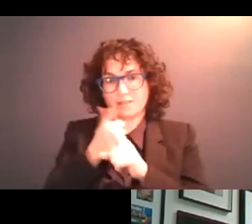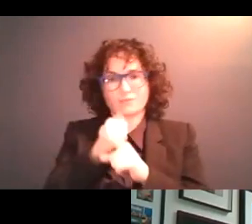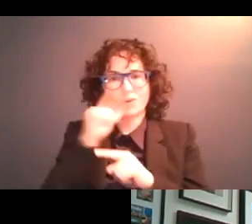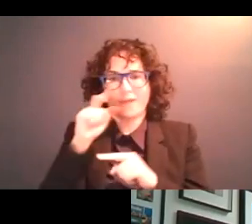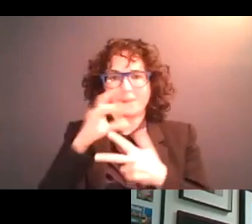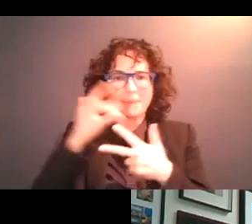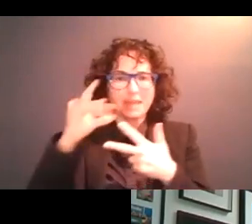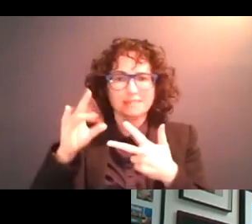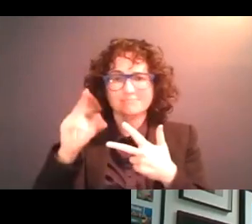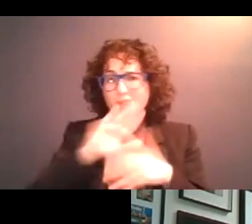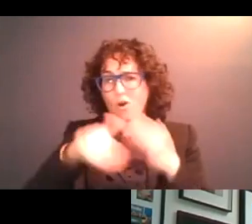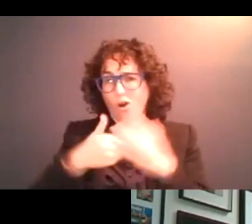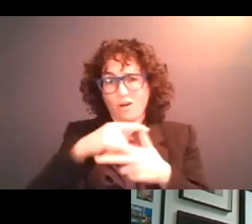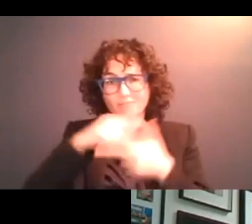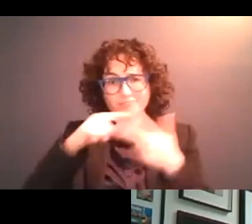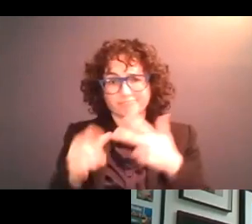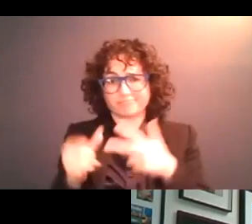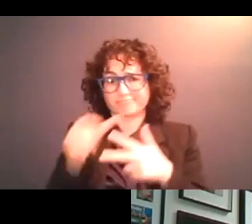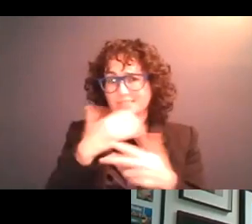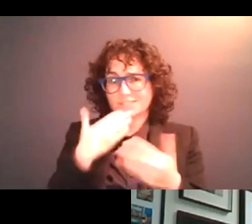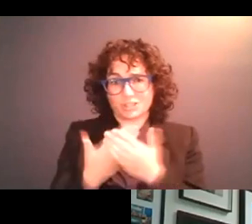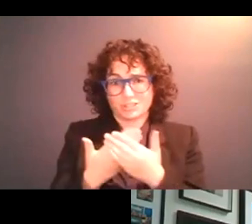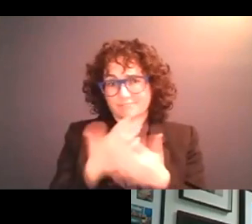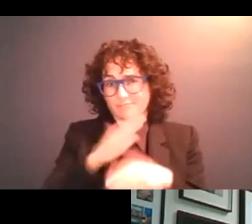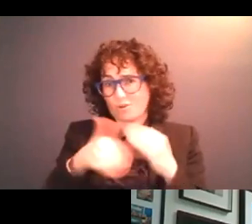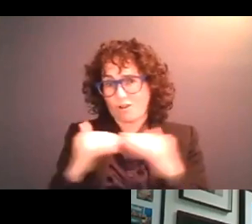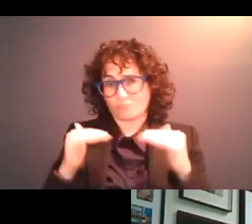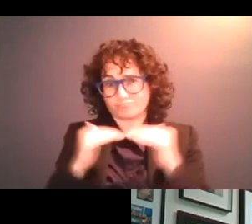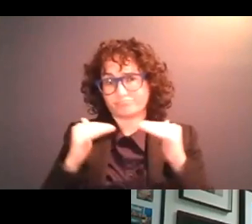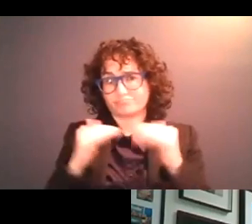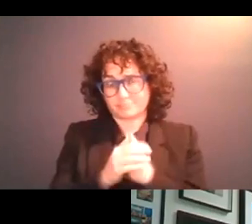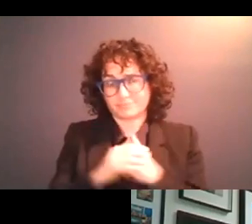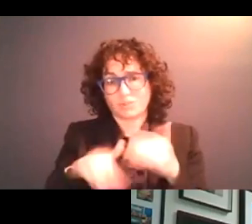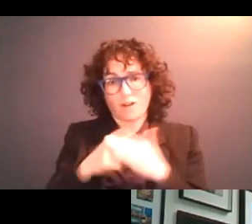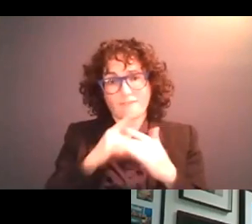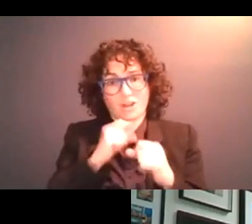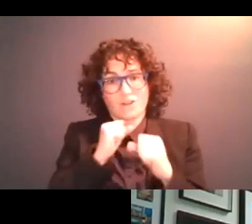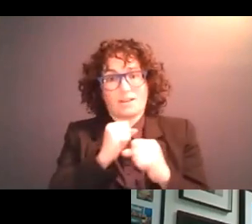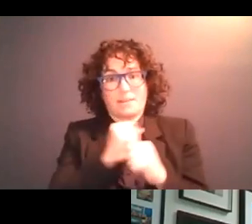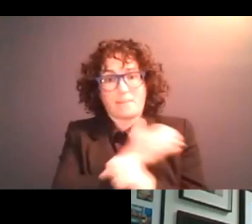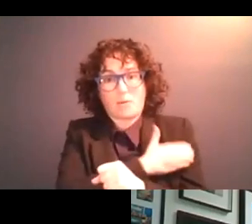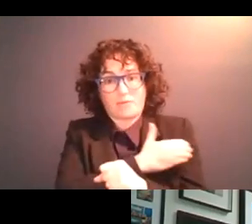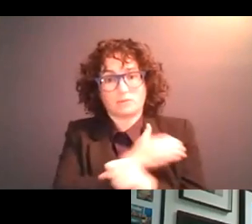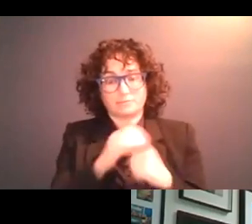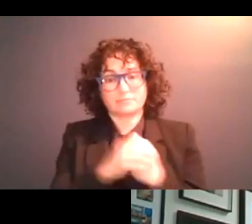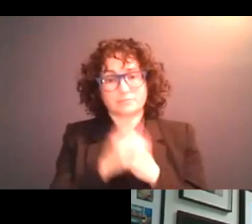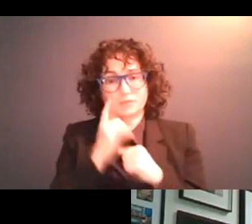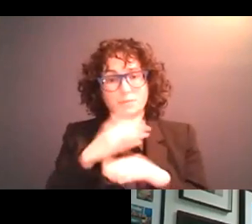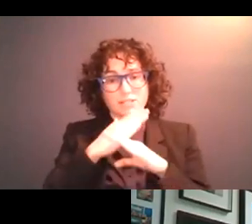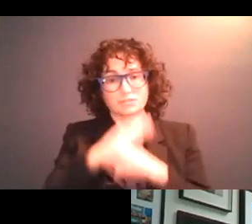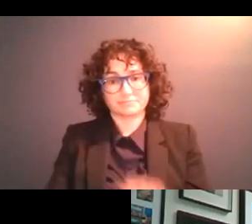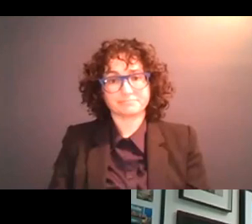point. They're all as good as they come, and they're very, very powerful in terms of protection.